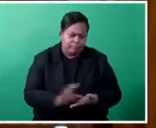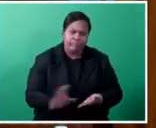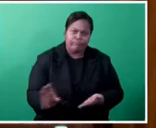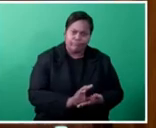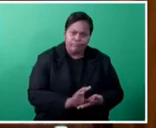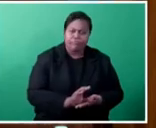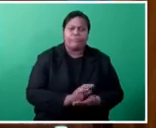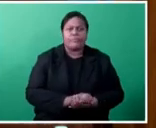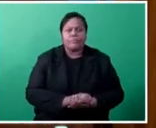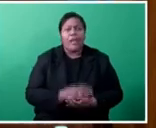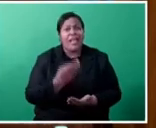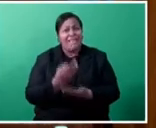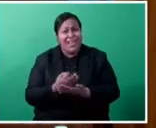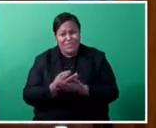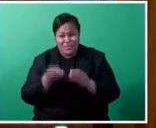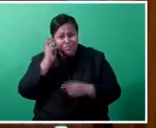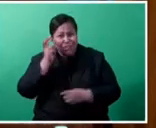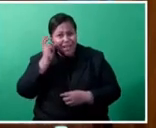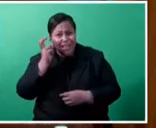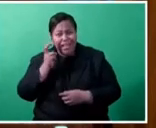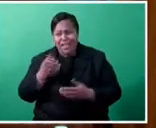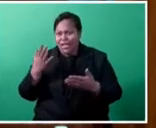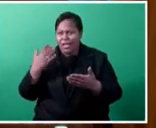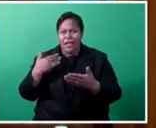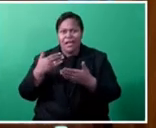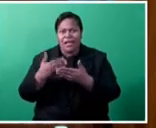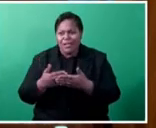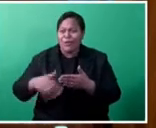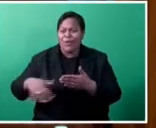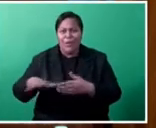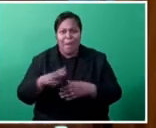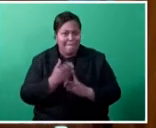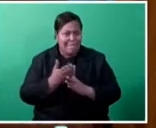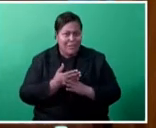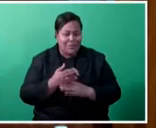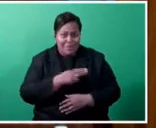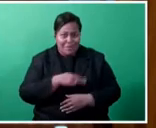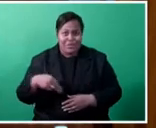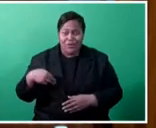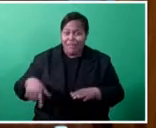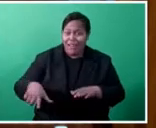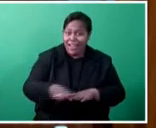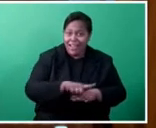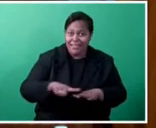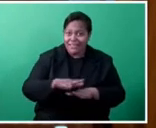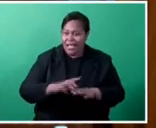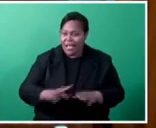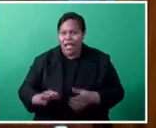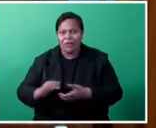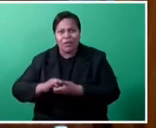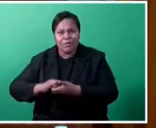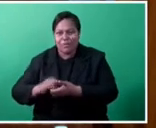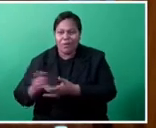landowner financial literacy consultation workshop through the progressive concerted efforts between the Ministry of Lands in collaboration with government agencies and